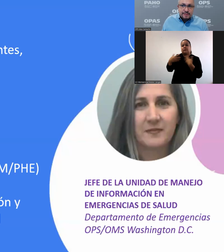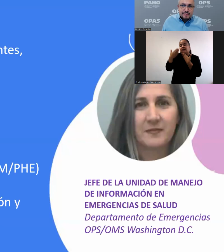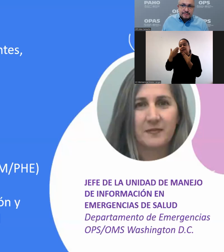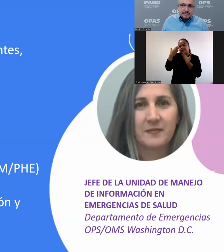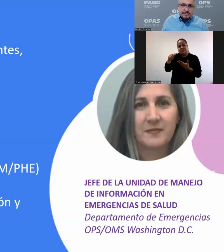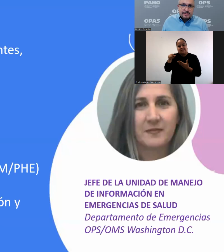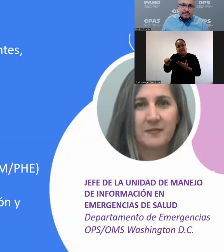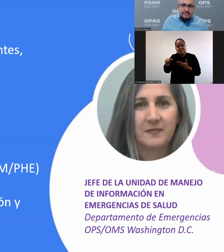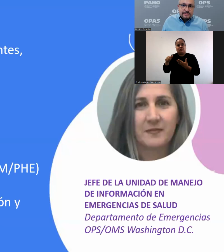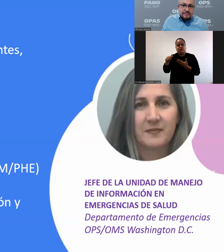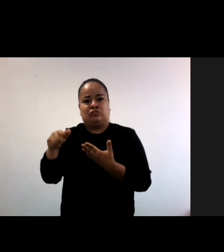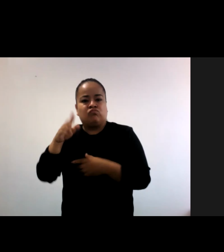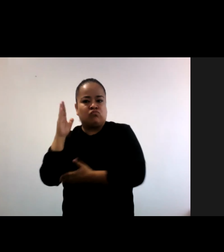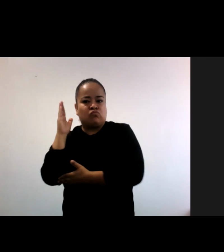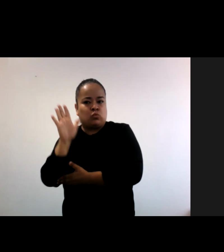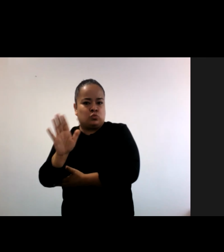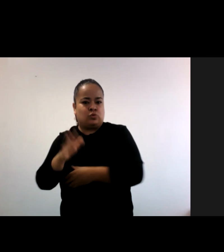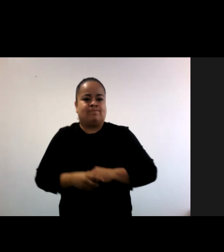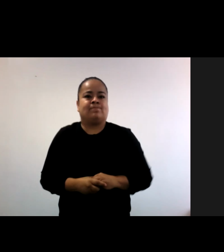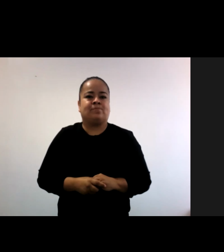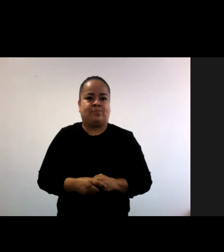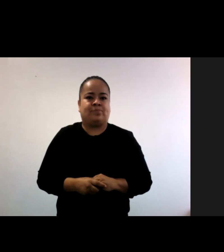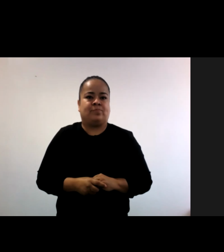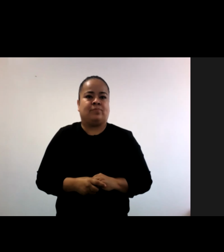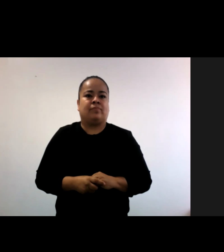this epidemic at world level.